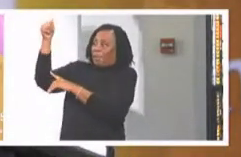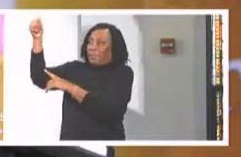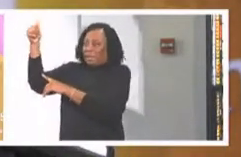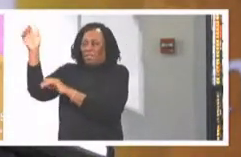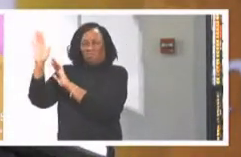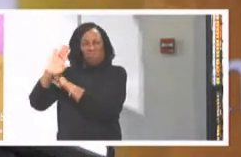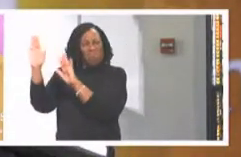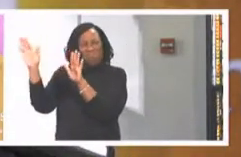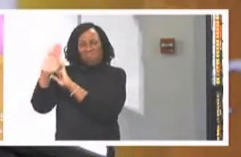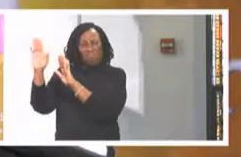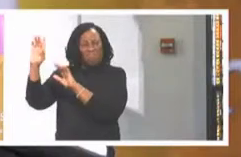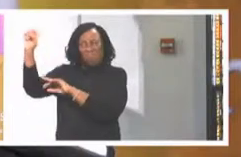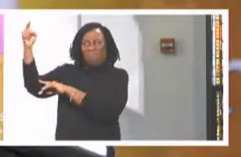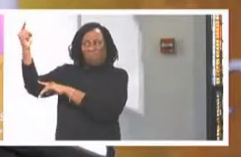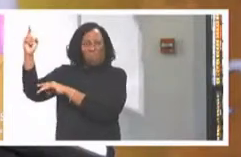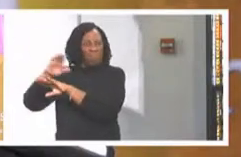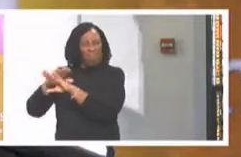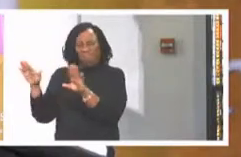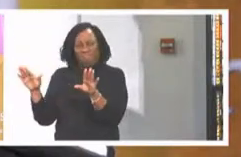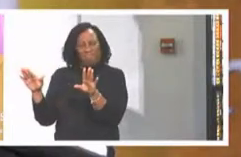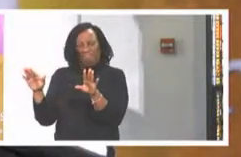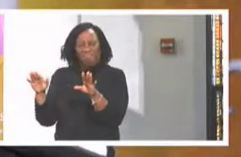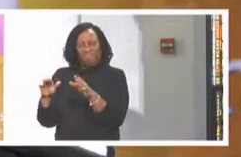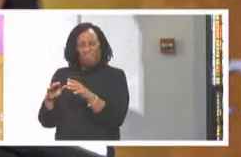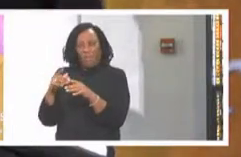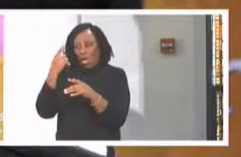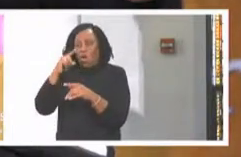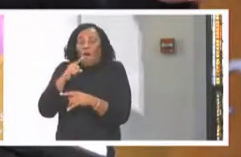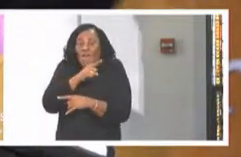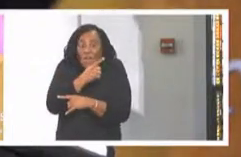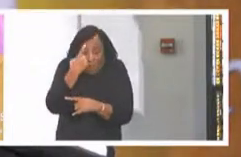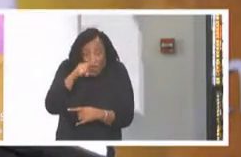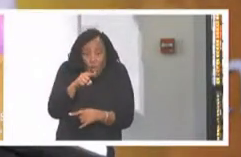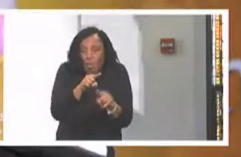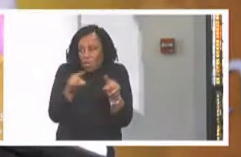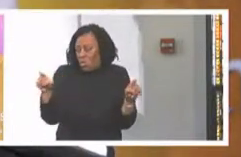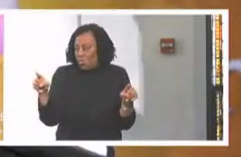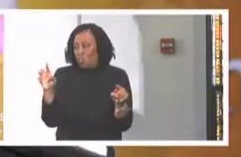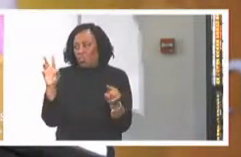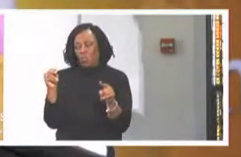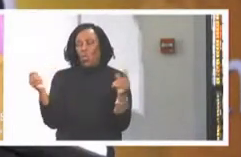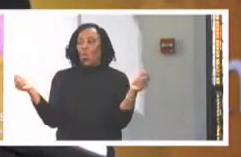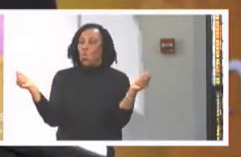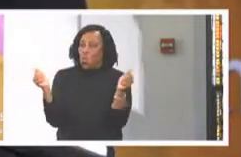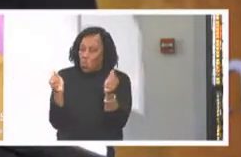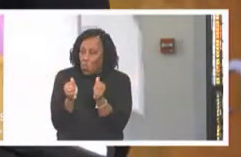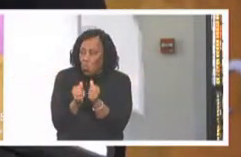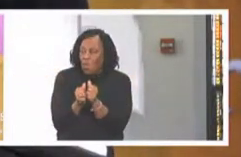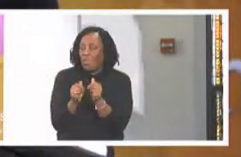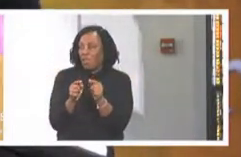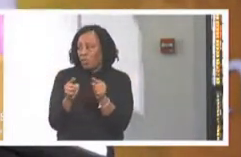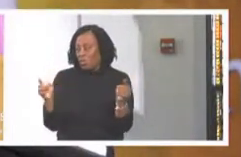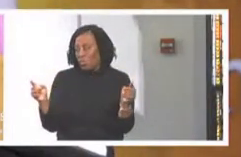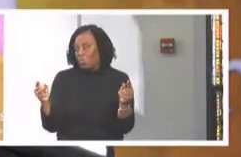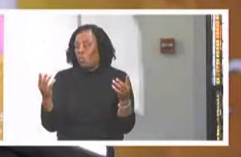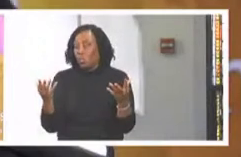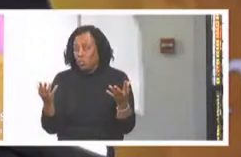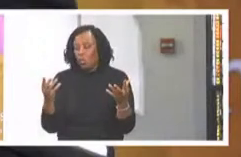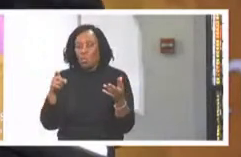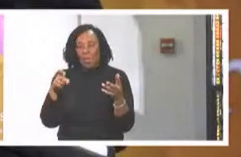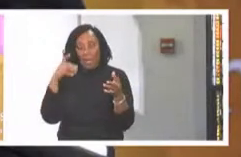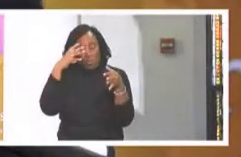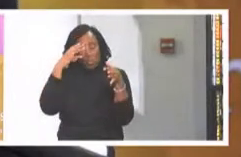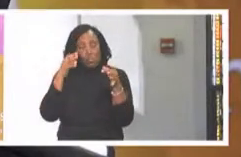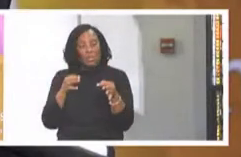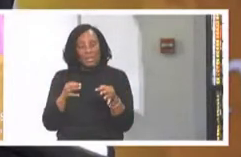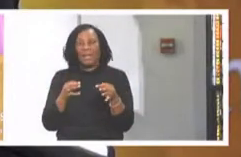everything. I'm not going to do everything for you. I'm going to do everything with you. So we have to decide that, okay,